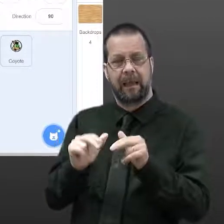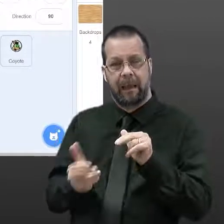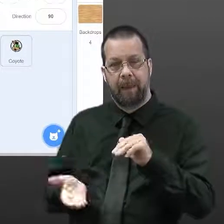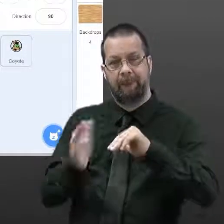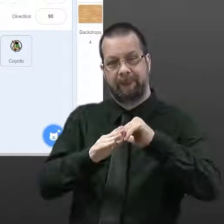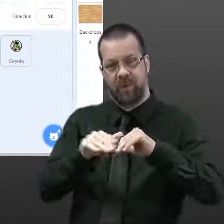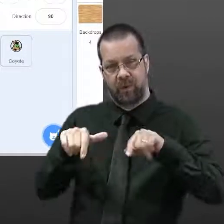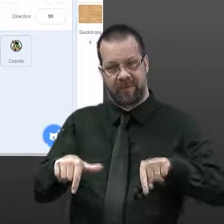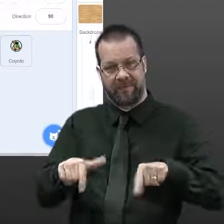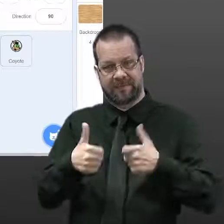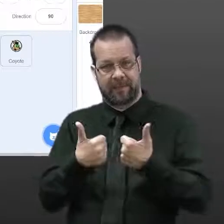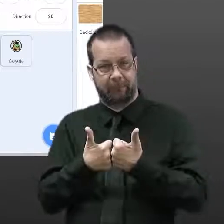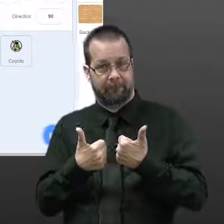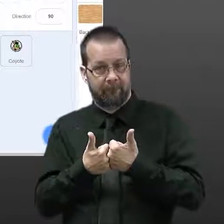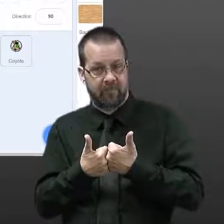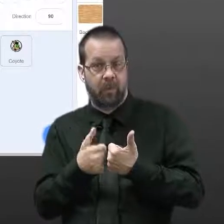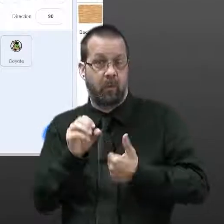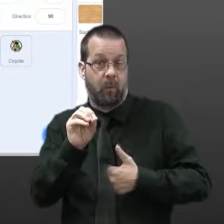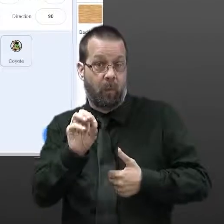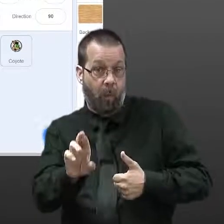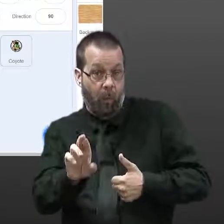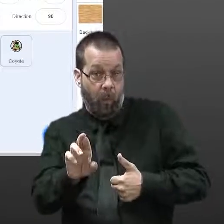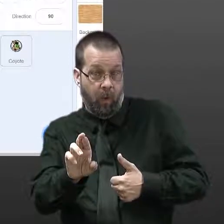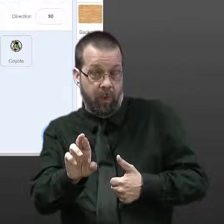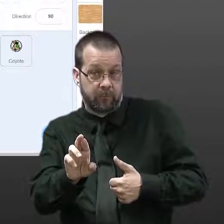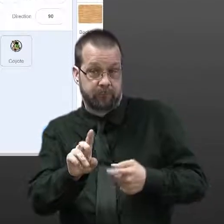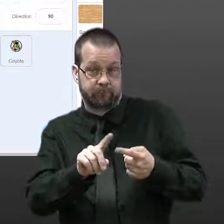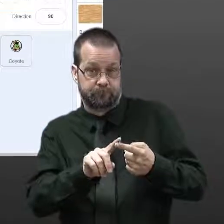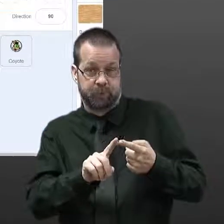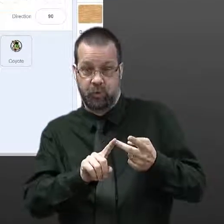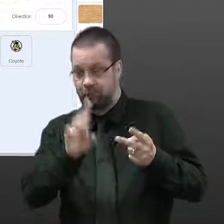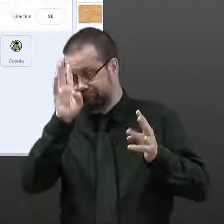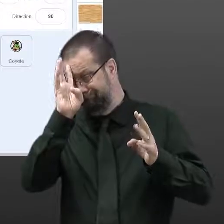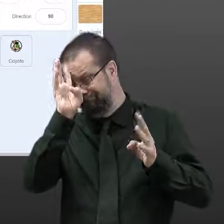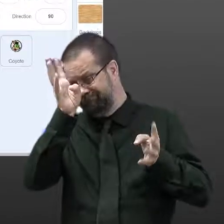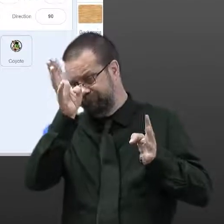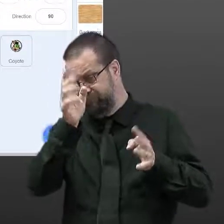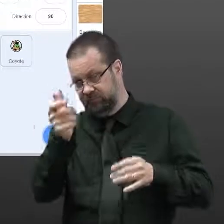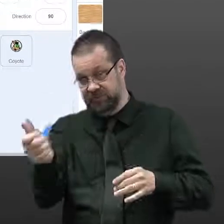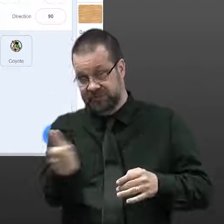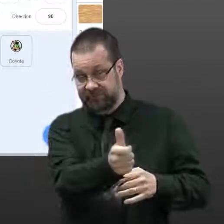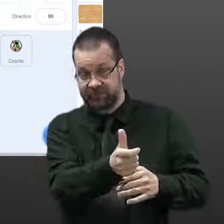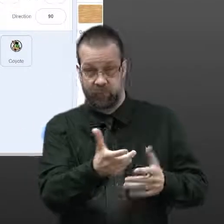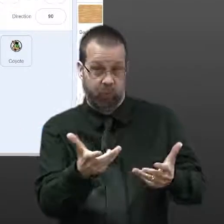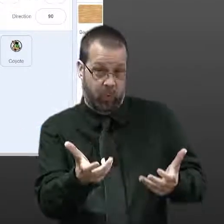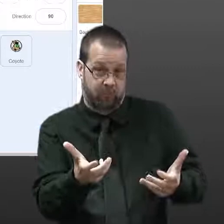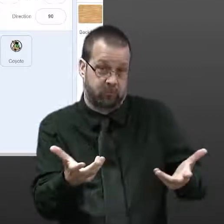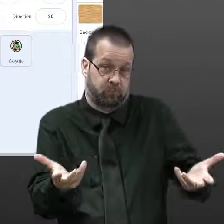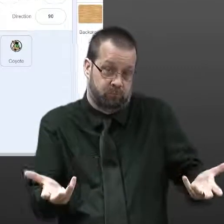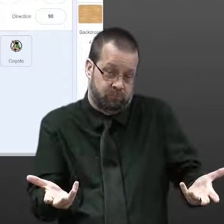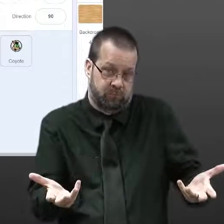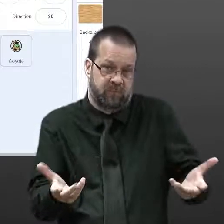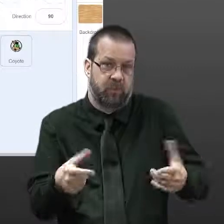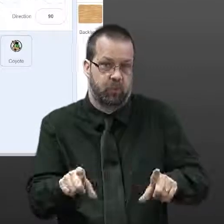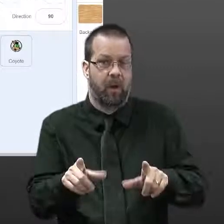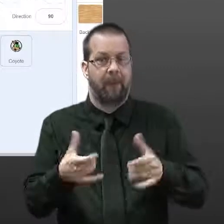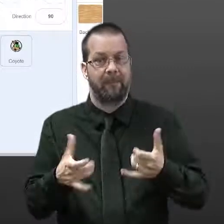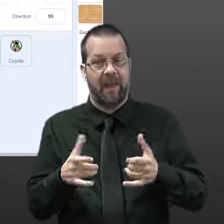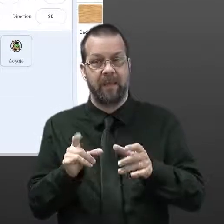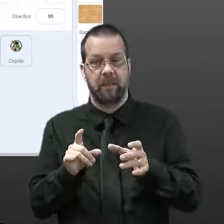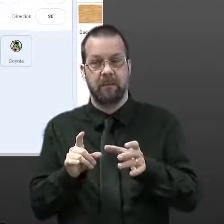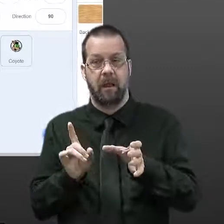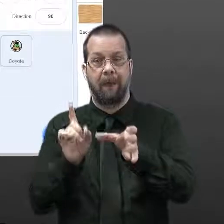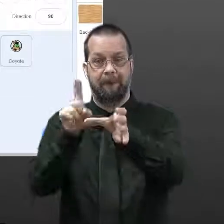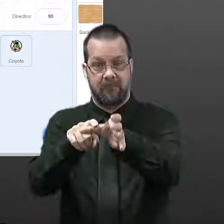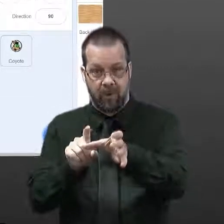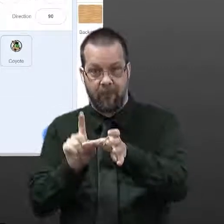to build on top of this game, or you can come up with your own adventure mode ideas. While you're playing this